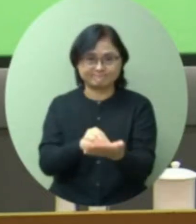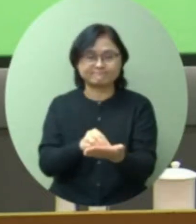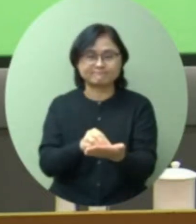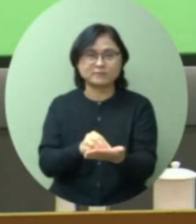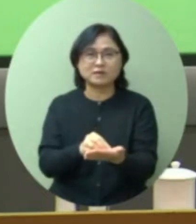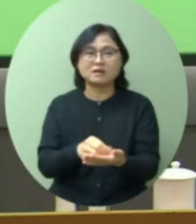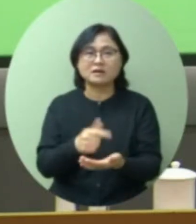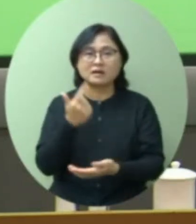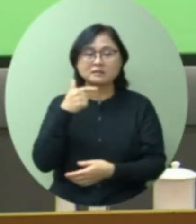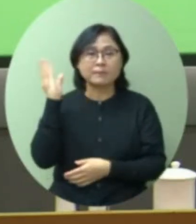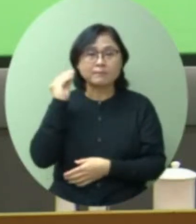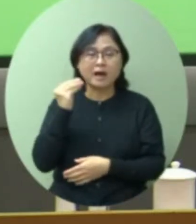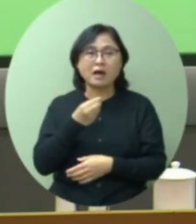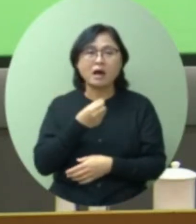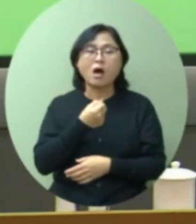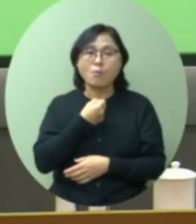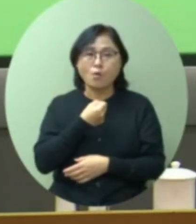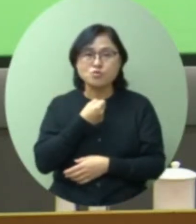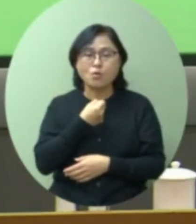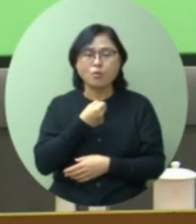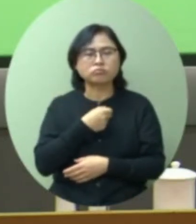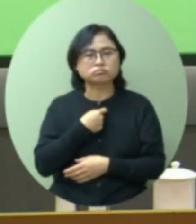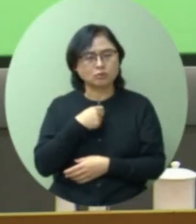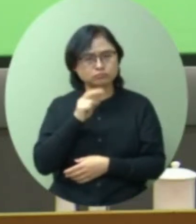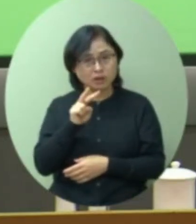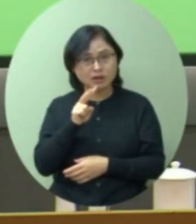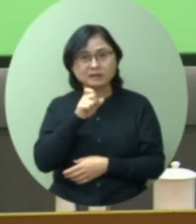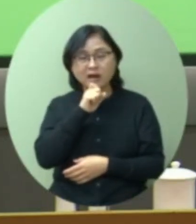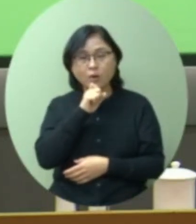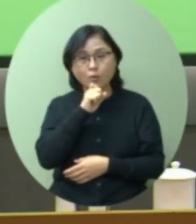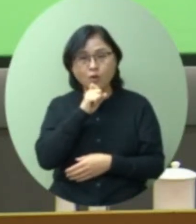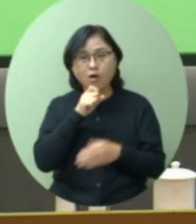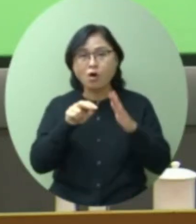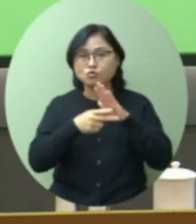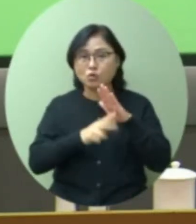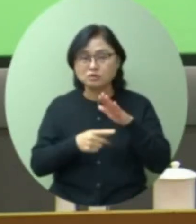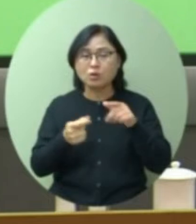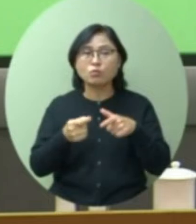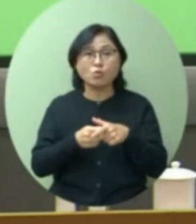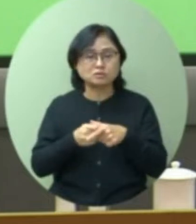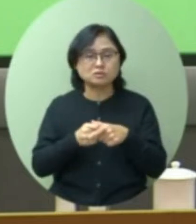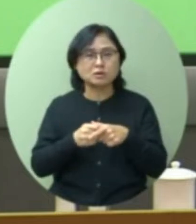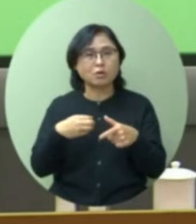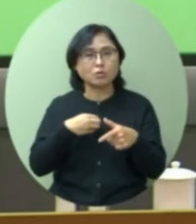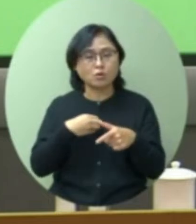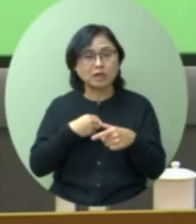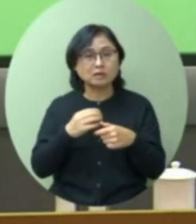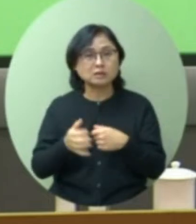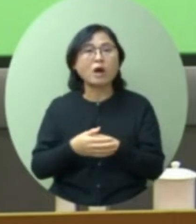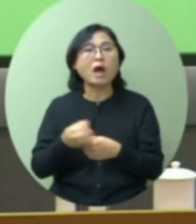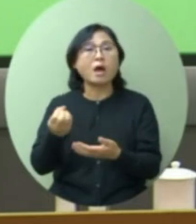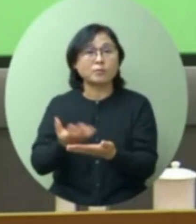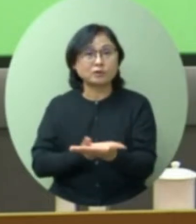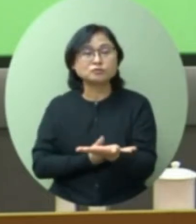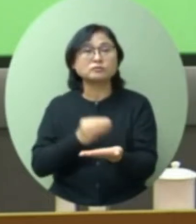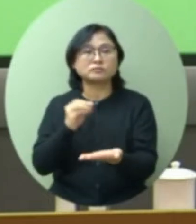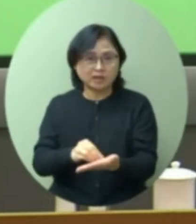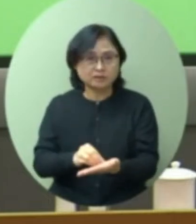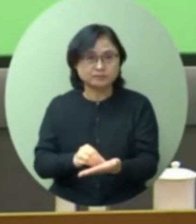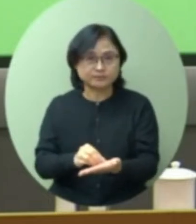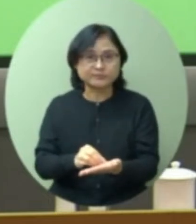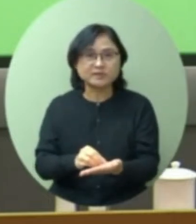Basic housing unit is going to be. I learned from news reports